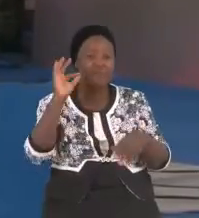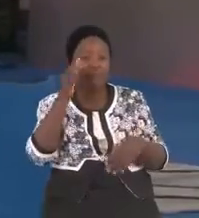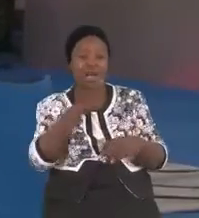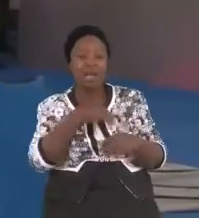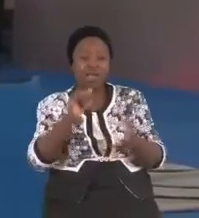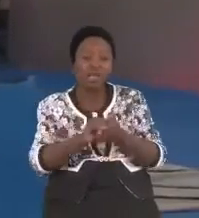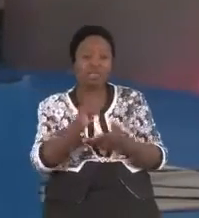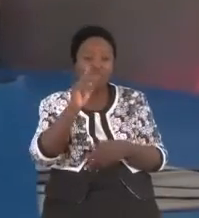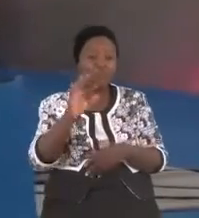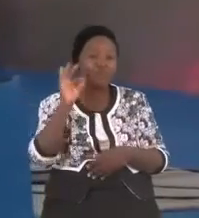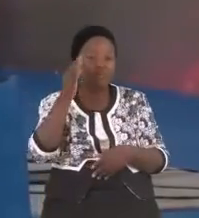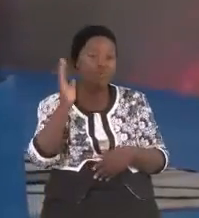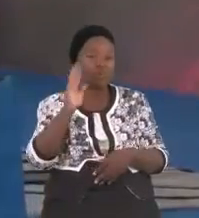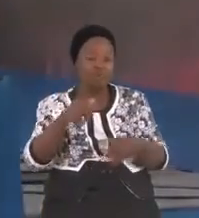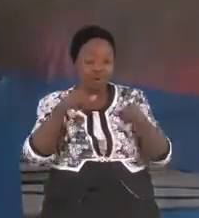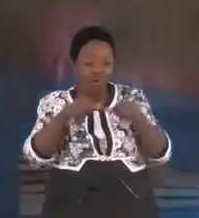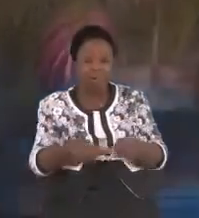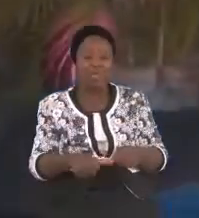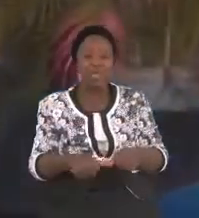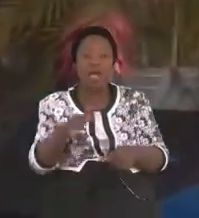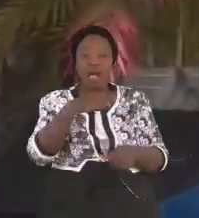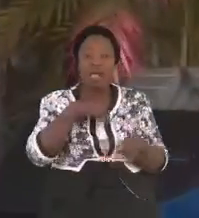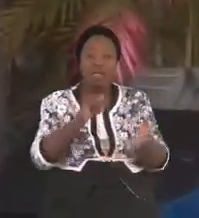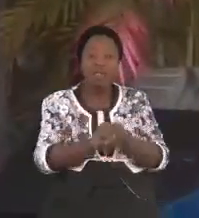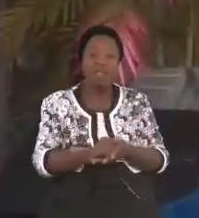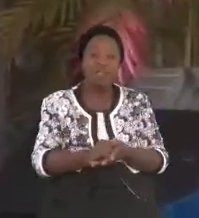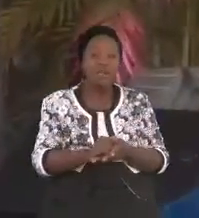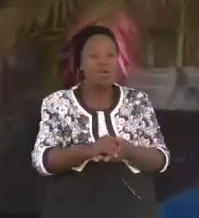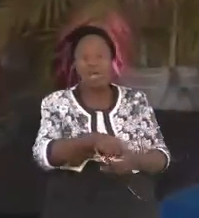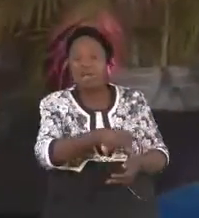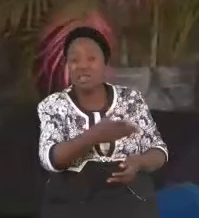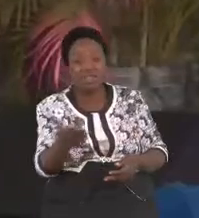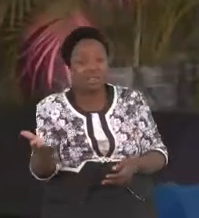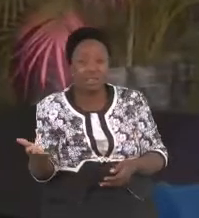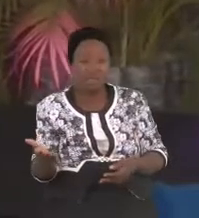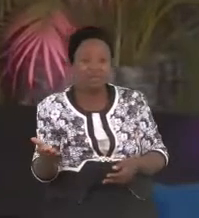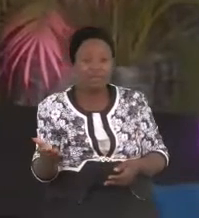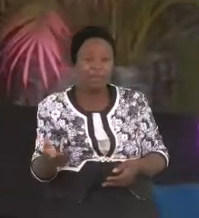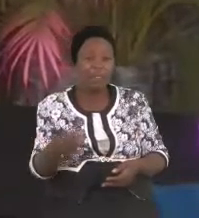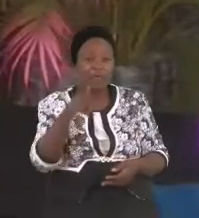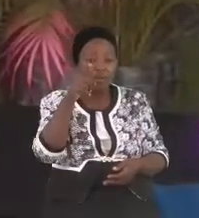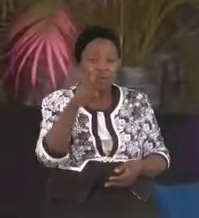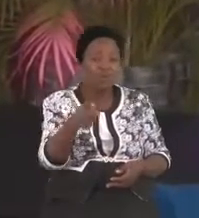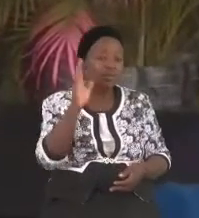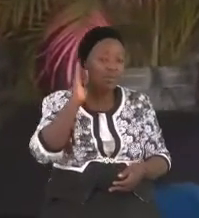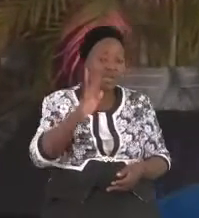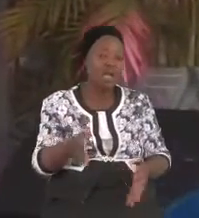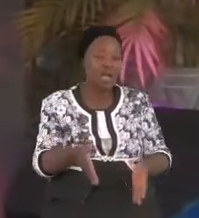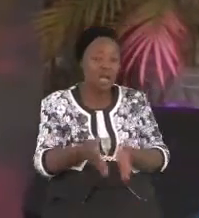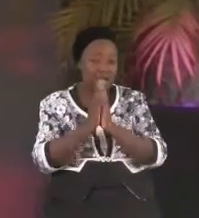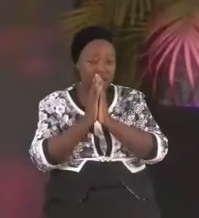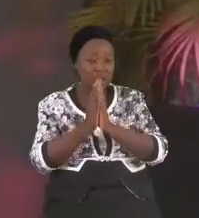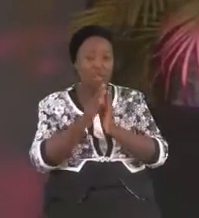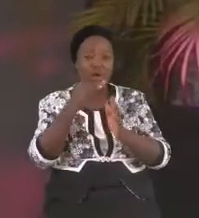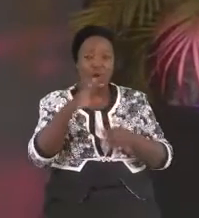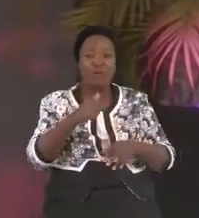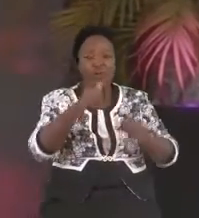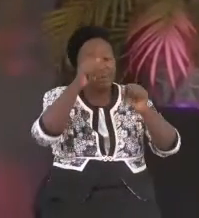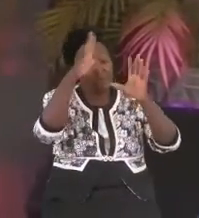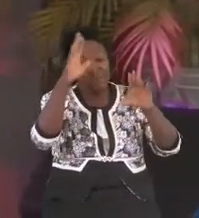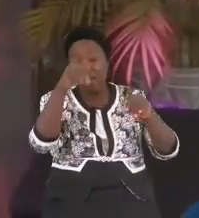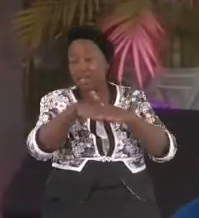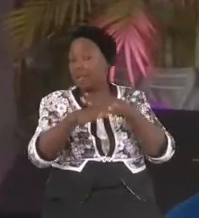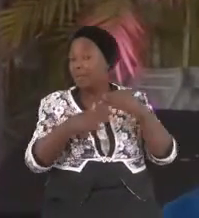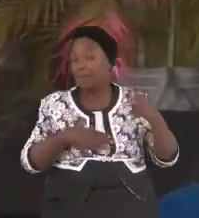food shall remain and that whatsoever you shall ask of the father in my